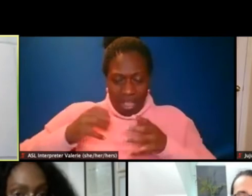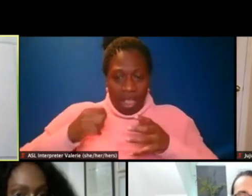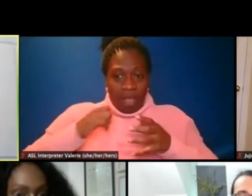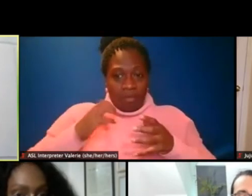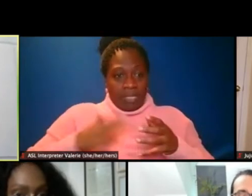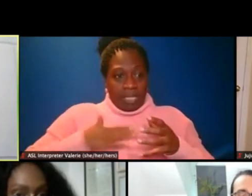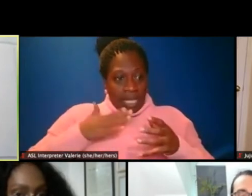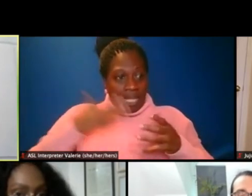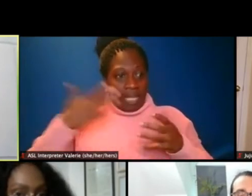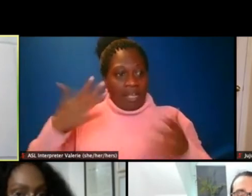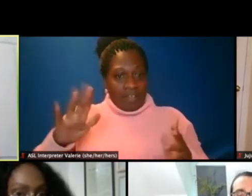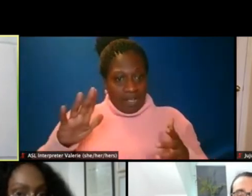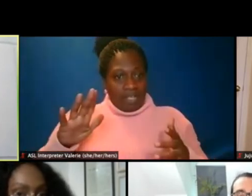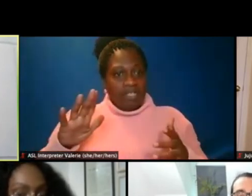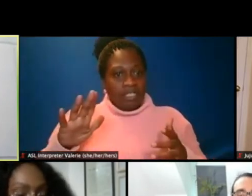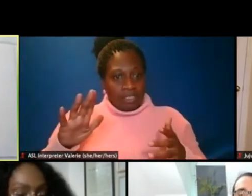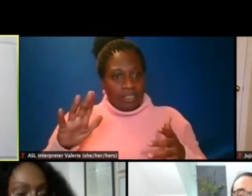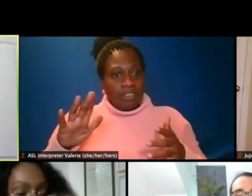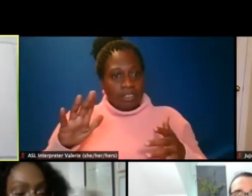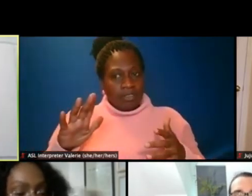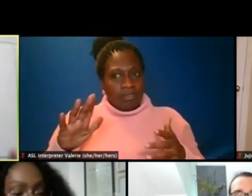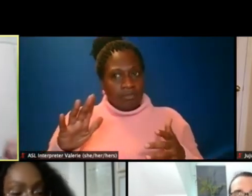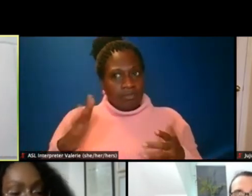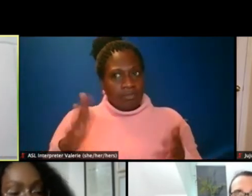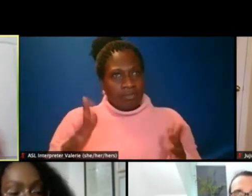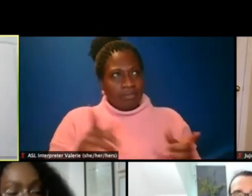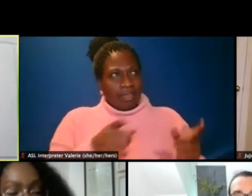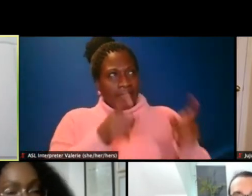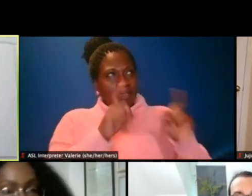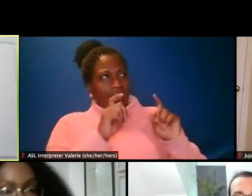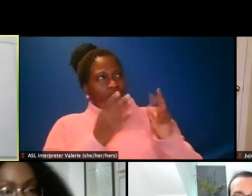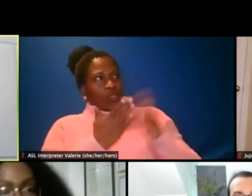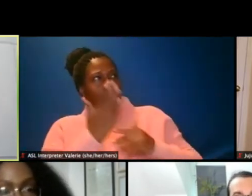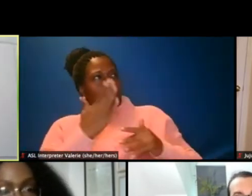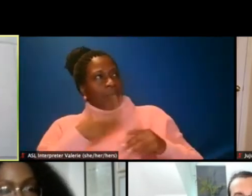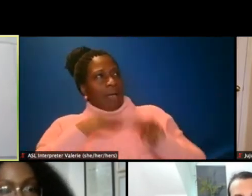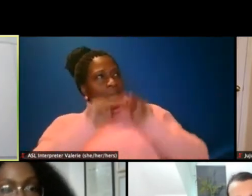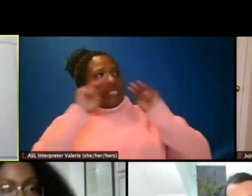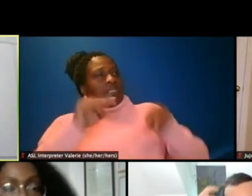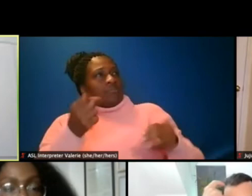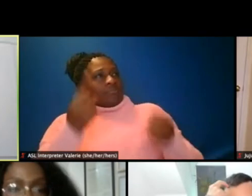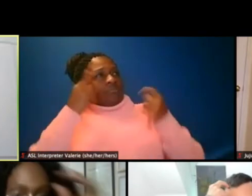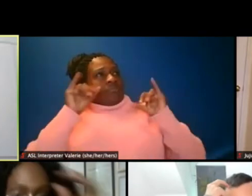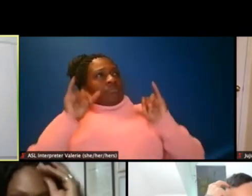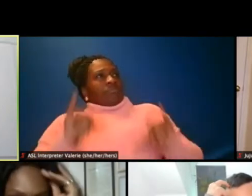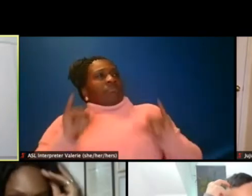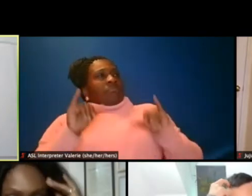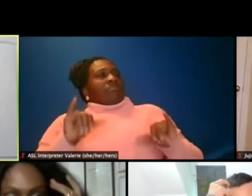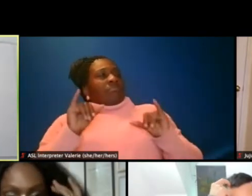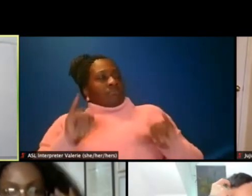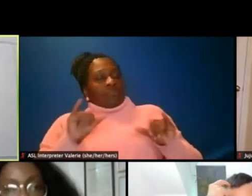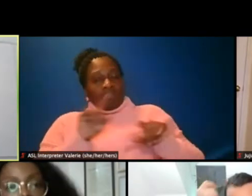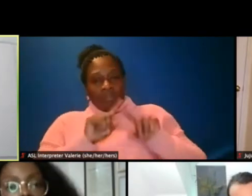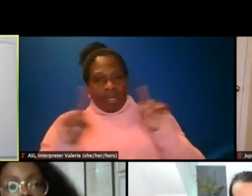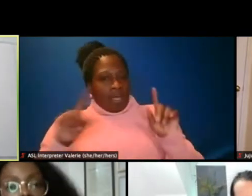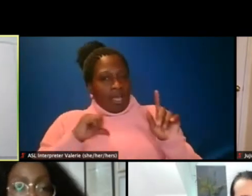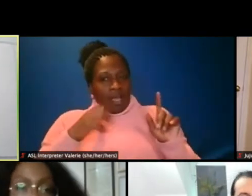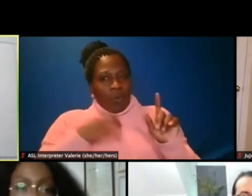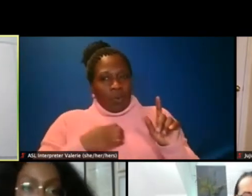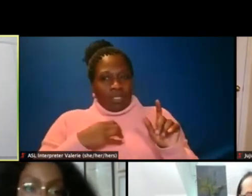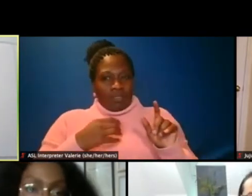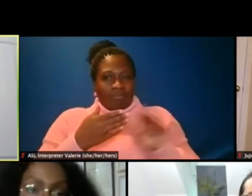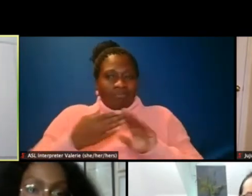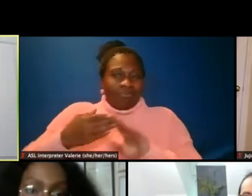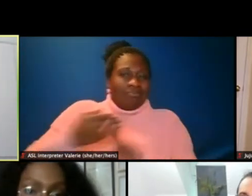I was gifted this, you know, through my museum work, but I wish I would have been introduced to